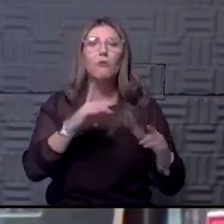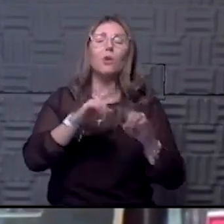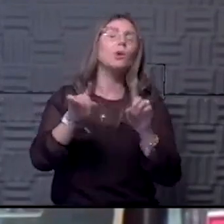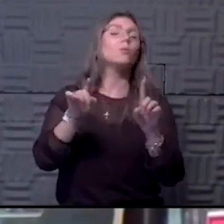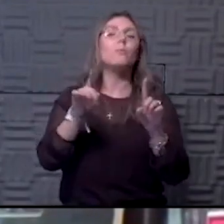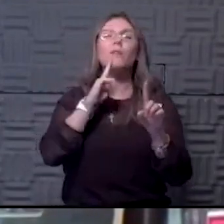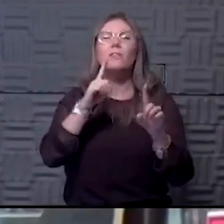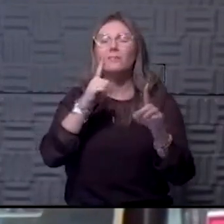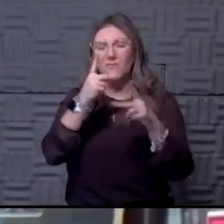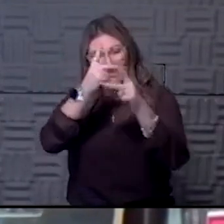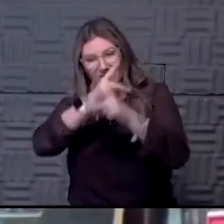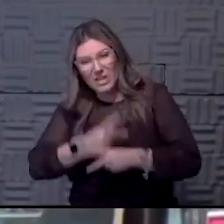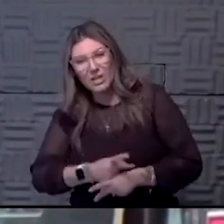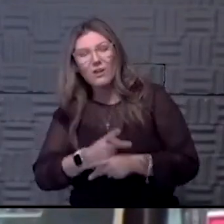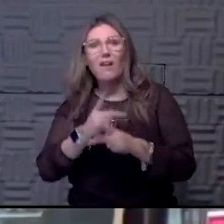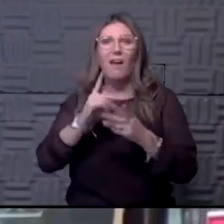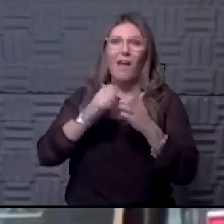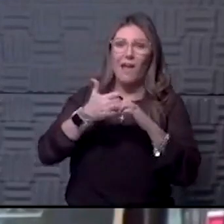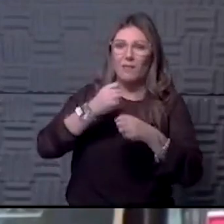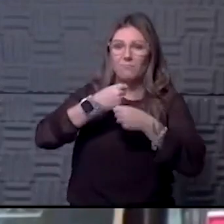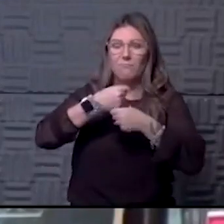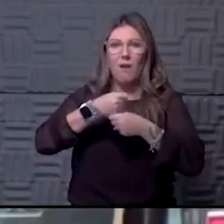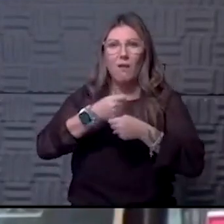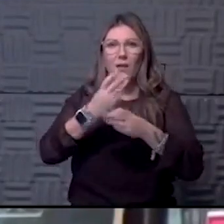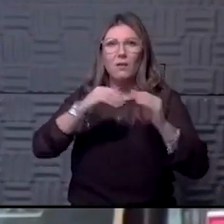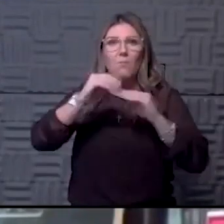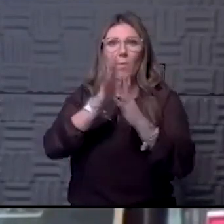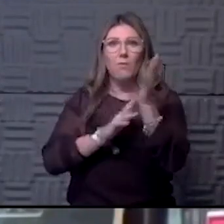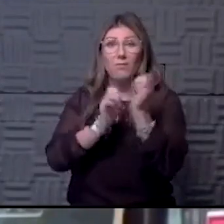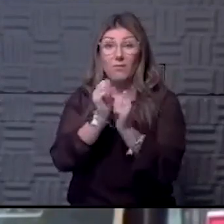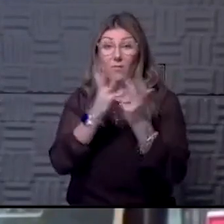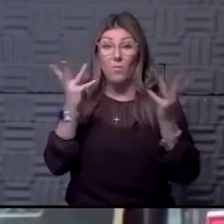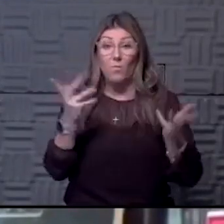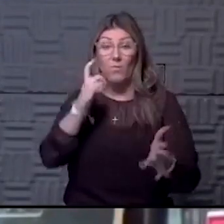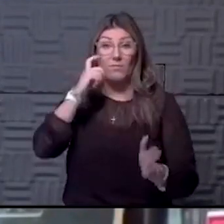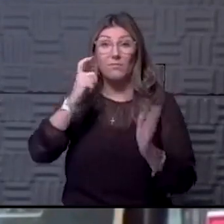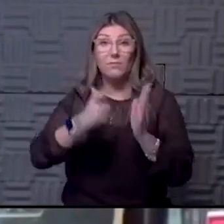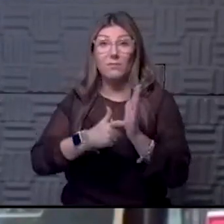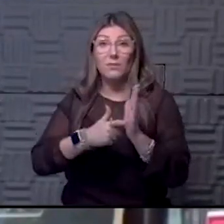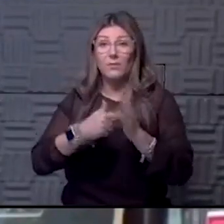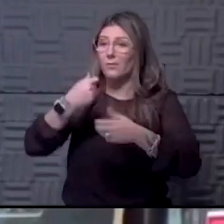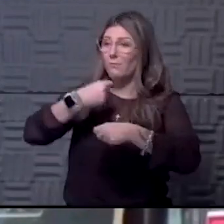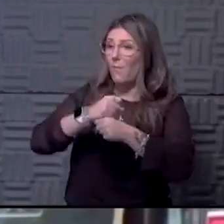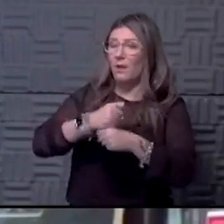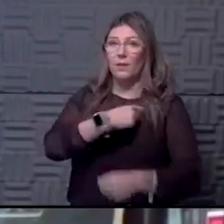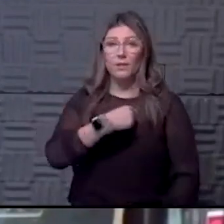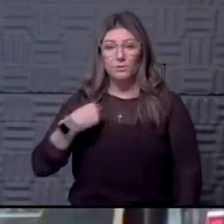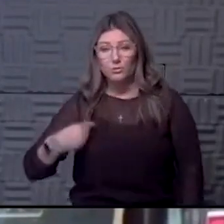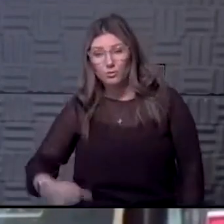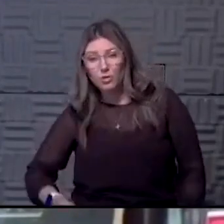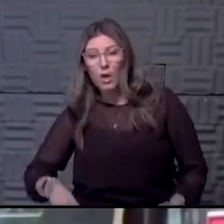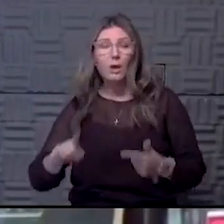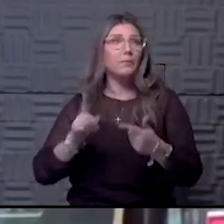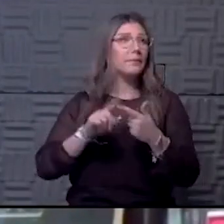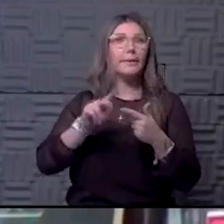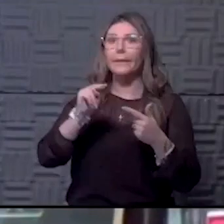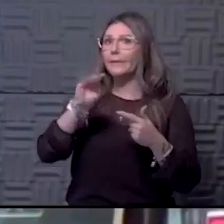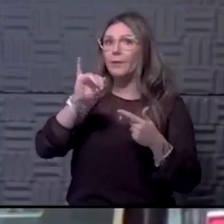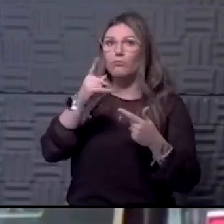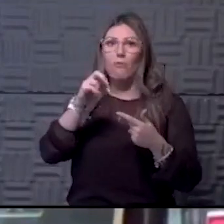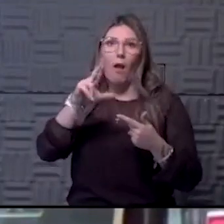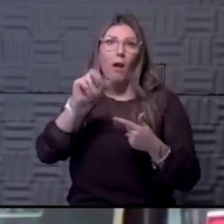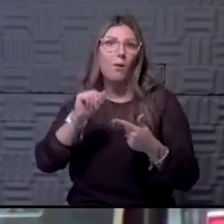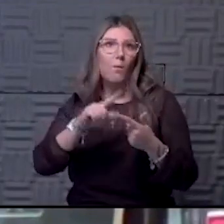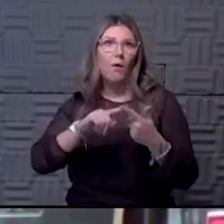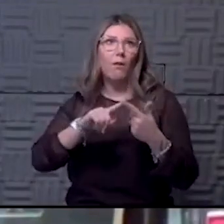figure out how to manufacture more gloves. What we discovered was they're manufactured in China and Nicaragua and places outside the